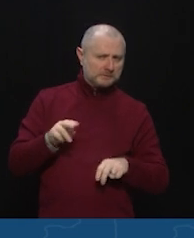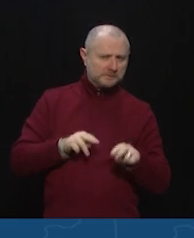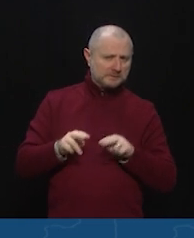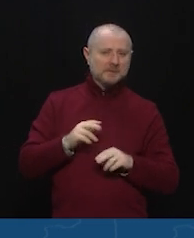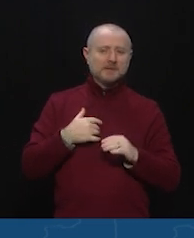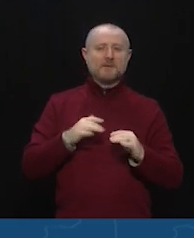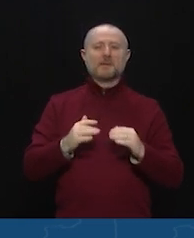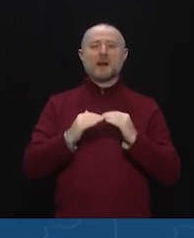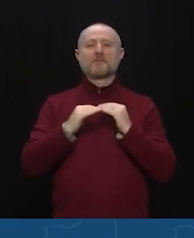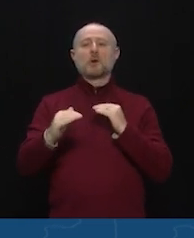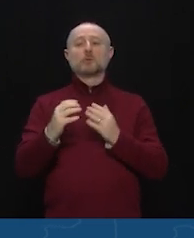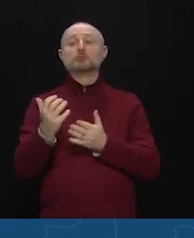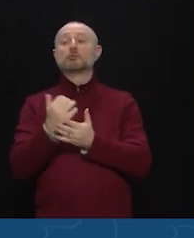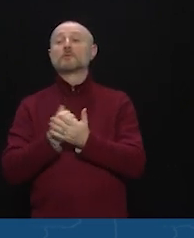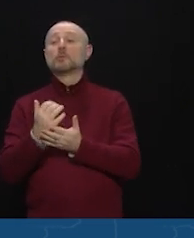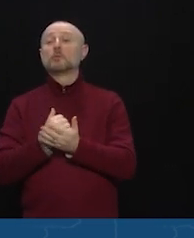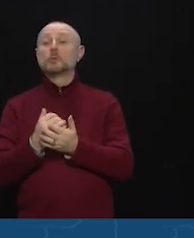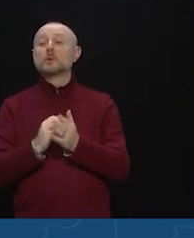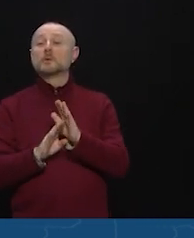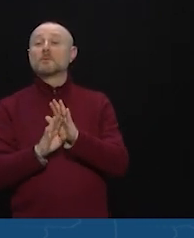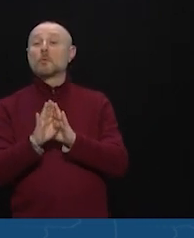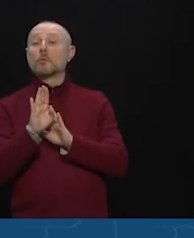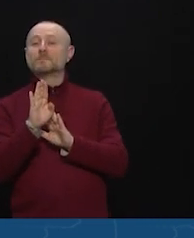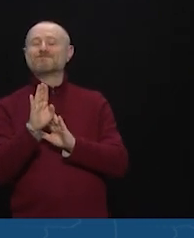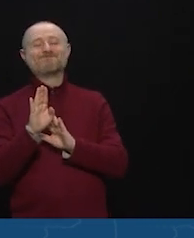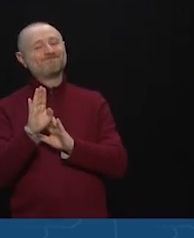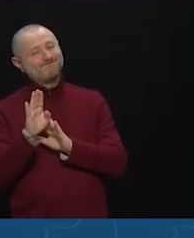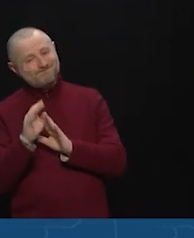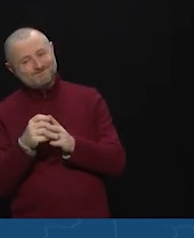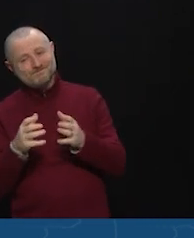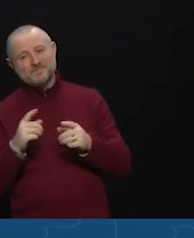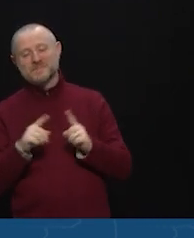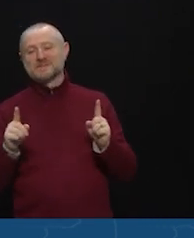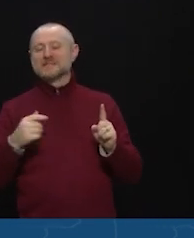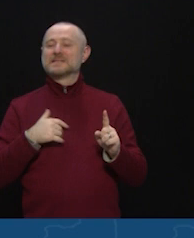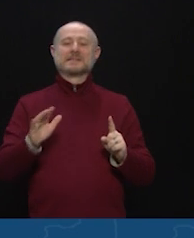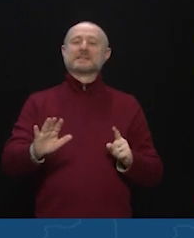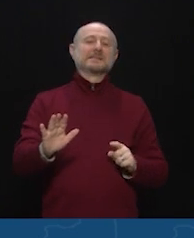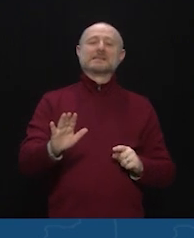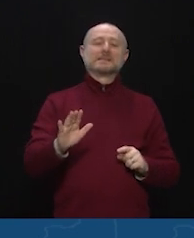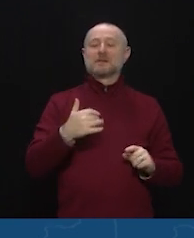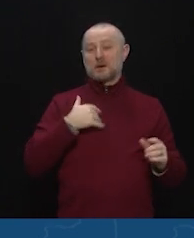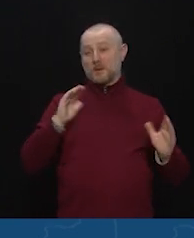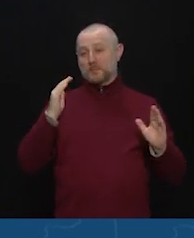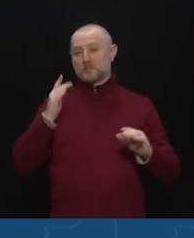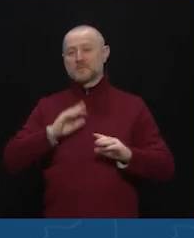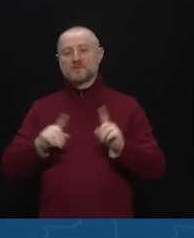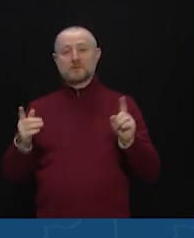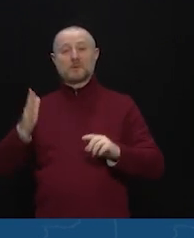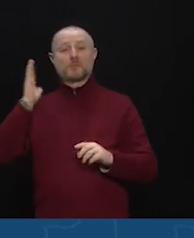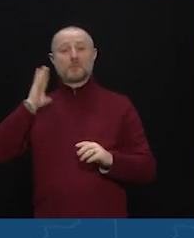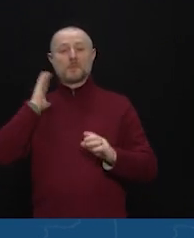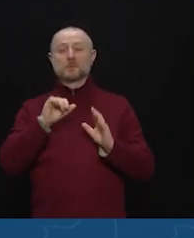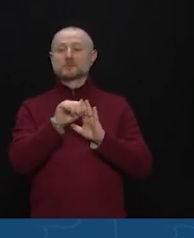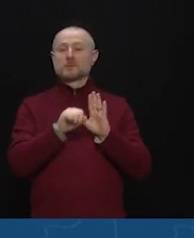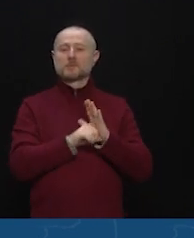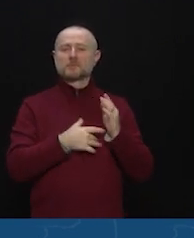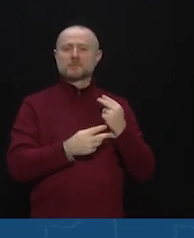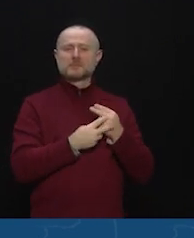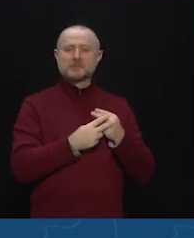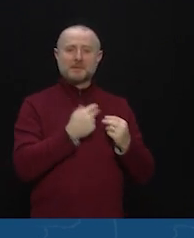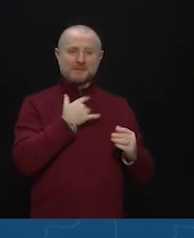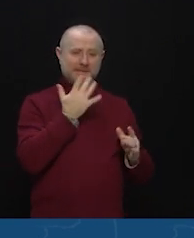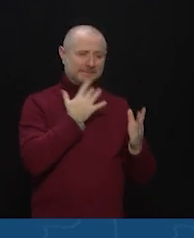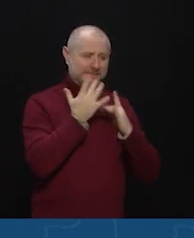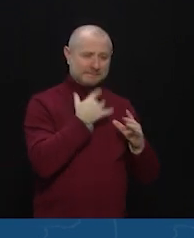of revenue growth is unprecedented, and the state's reserves were lacking.